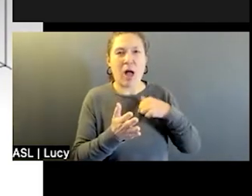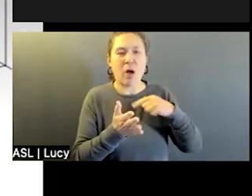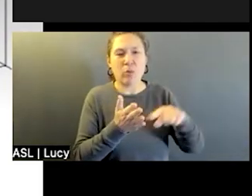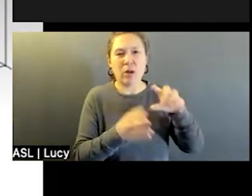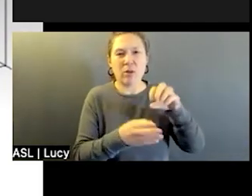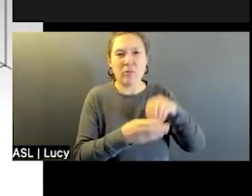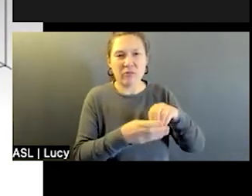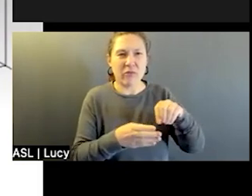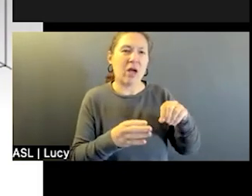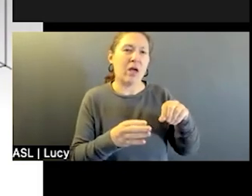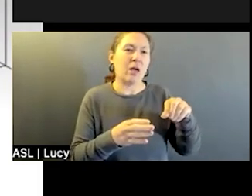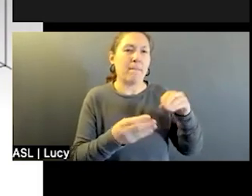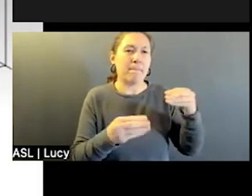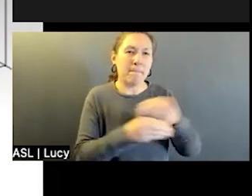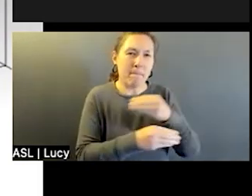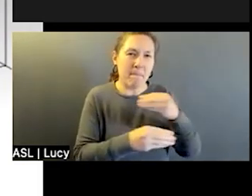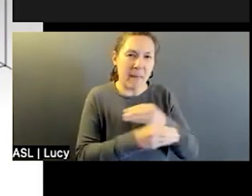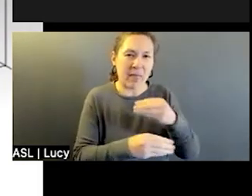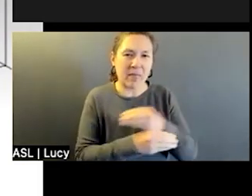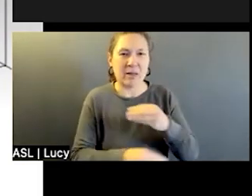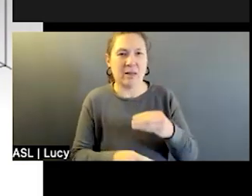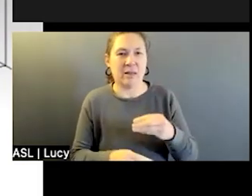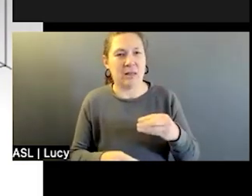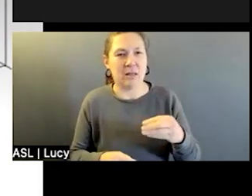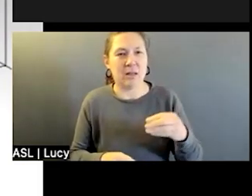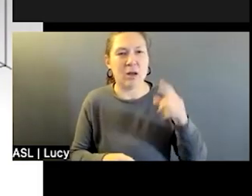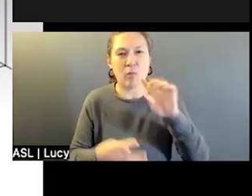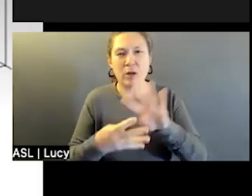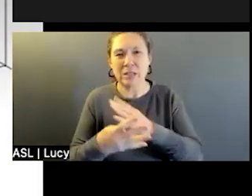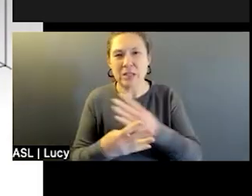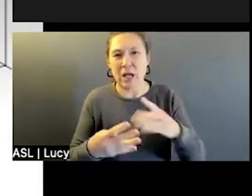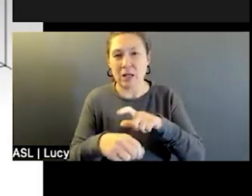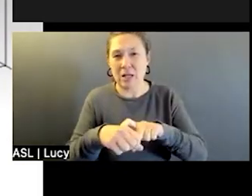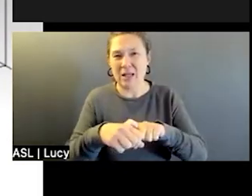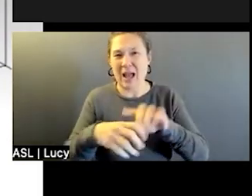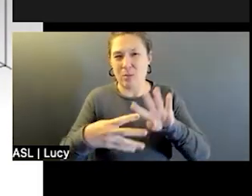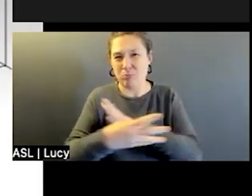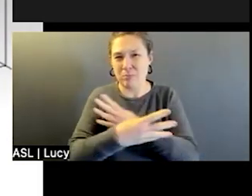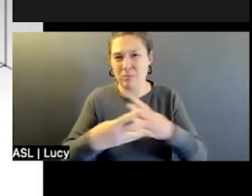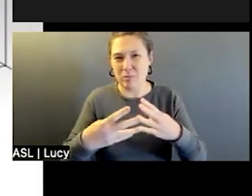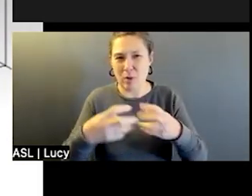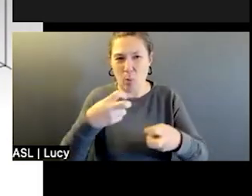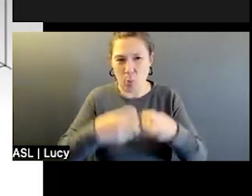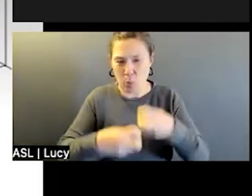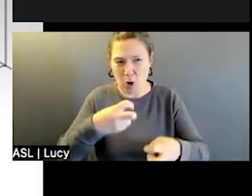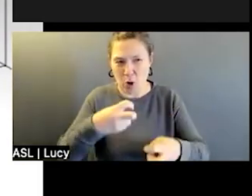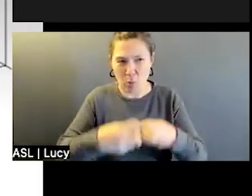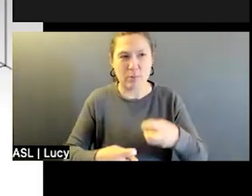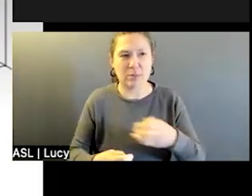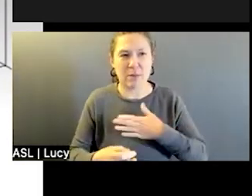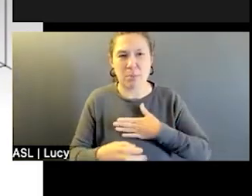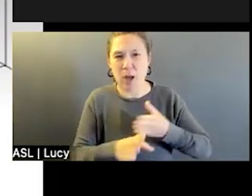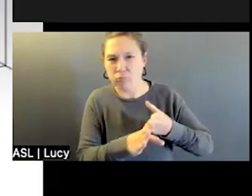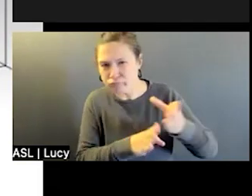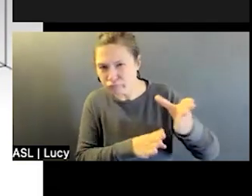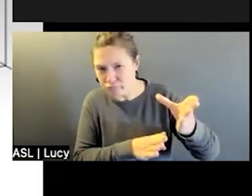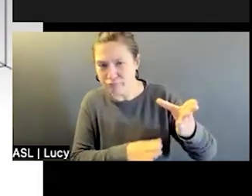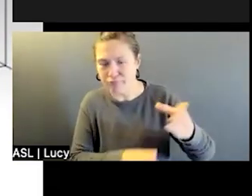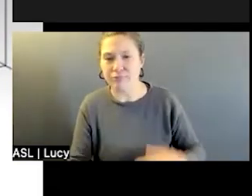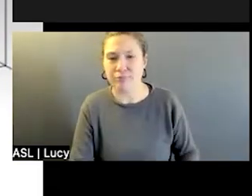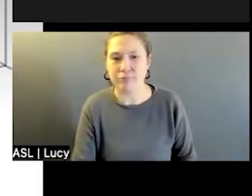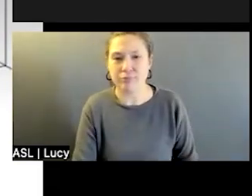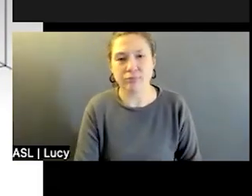combinatorial optimization, mainly scheduling and timetabling problems, slide 2, to